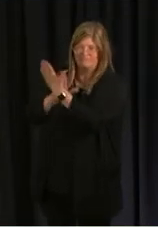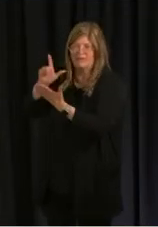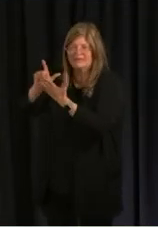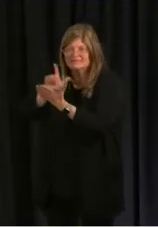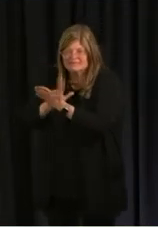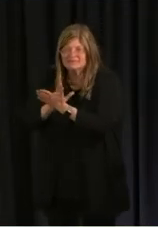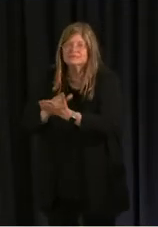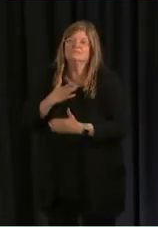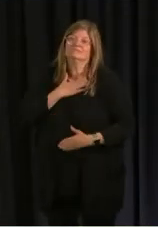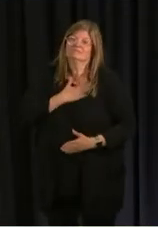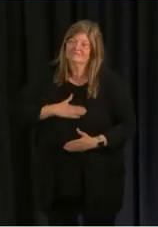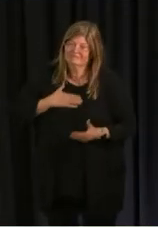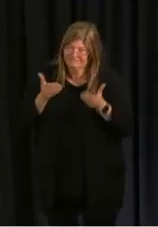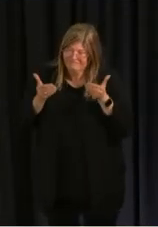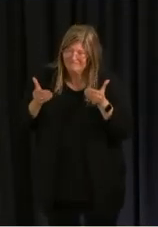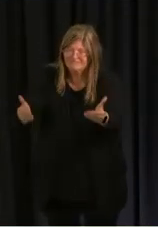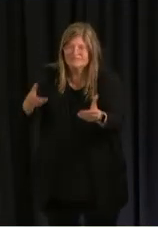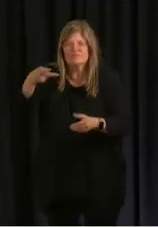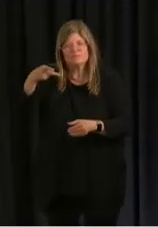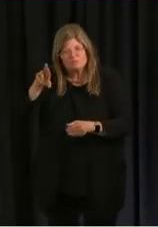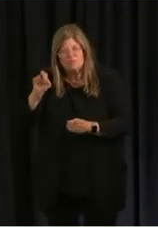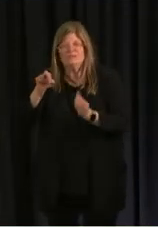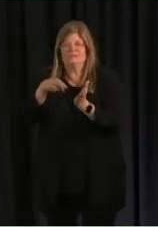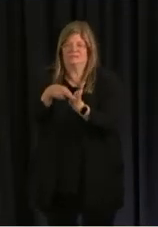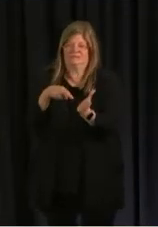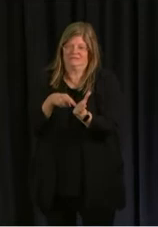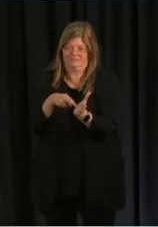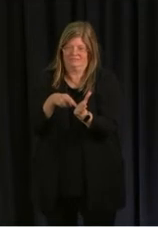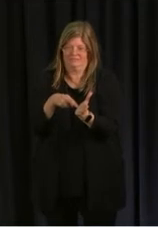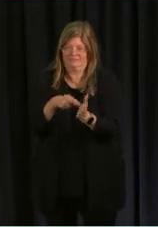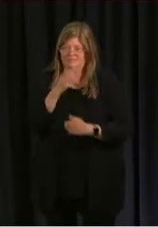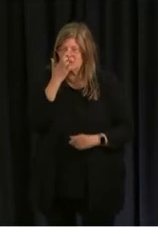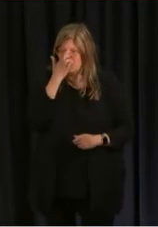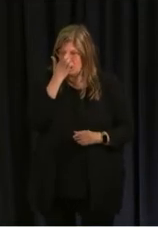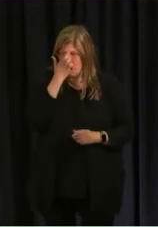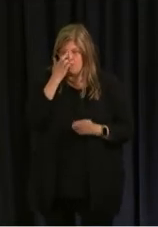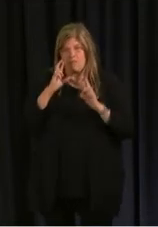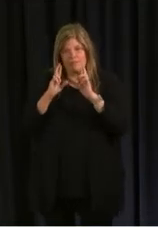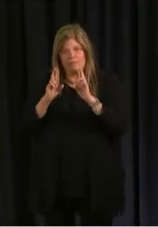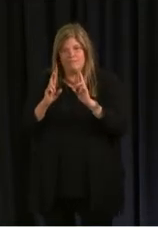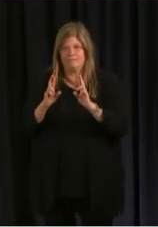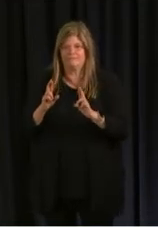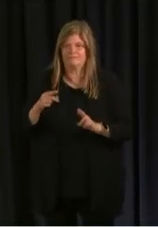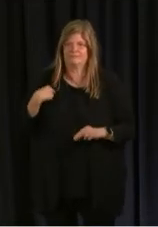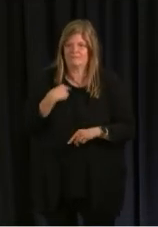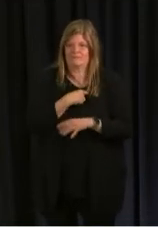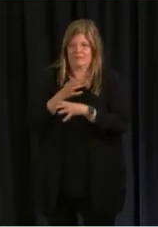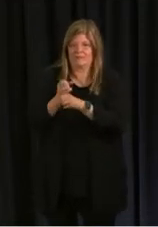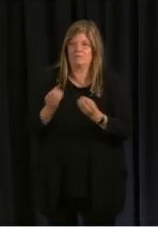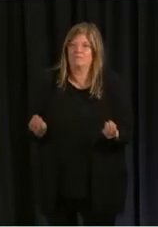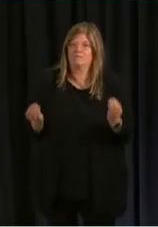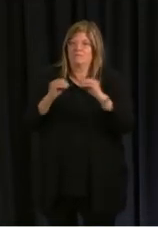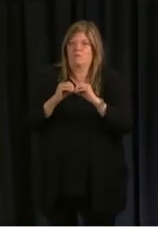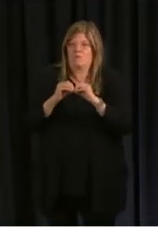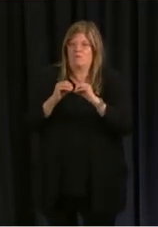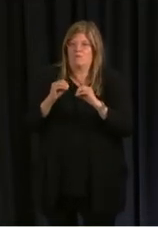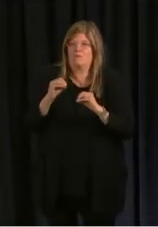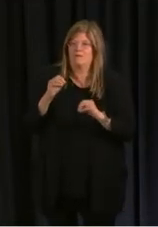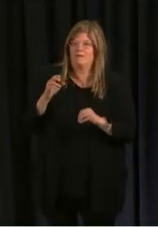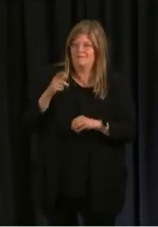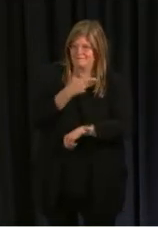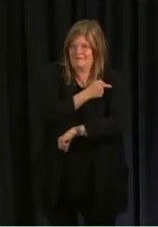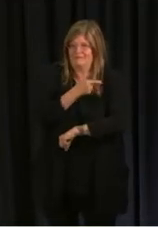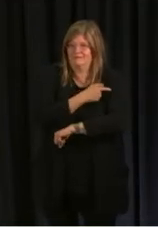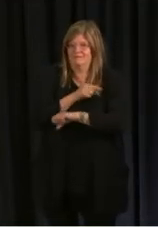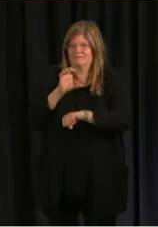please pre-register. And then hopefully, as we get more vaccine and more appointments out, you'll get your turn. It